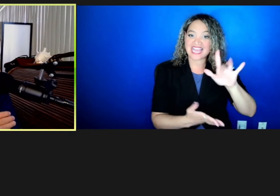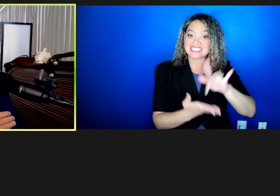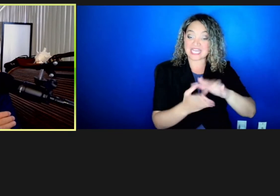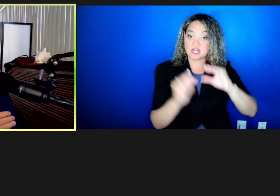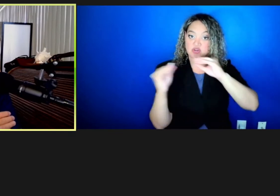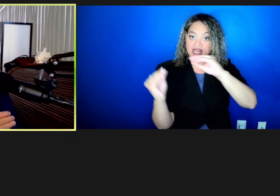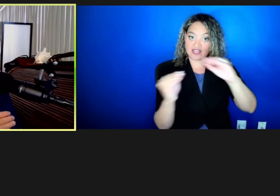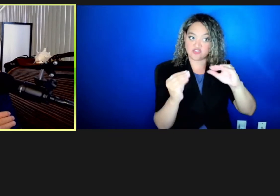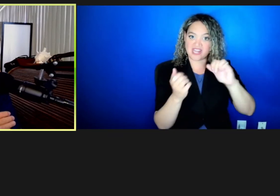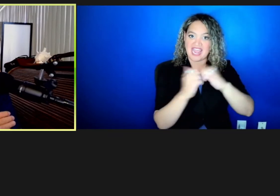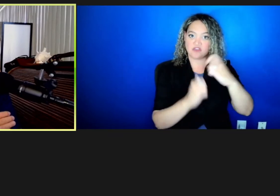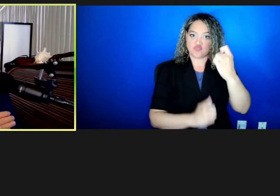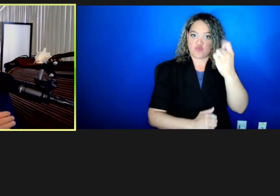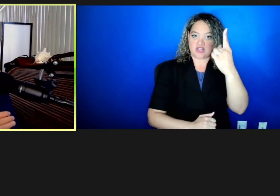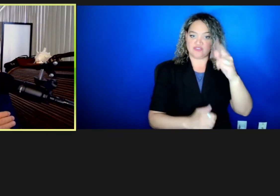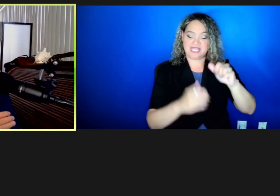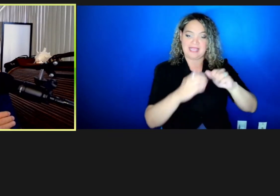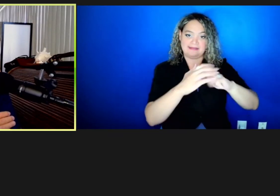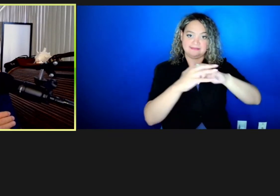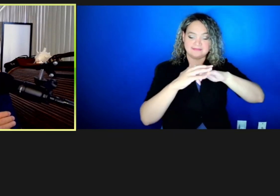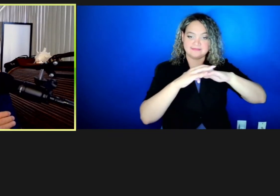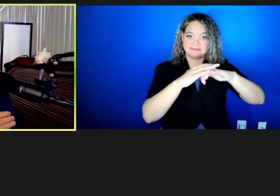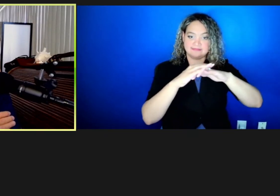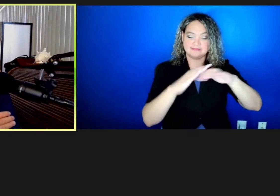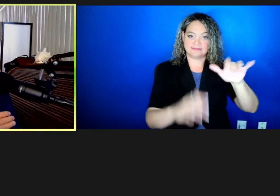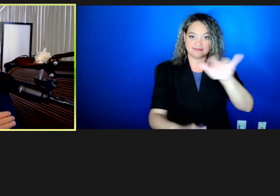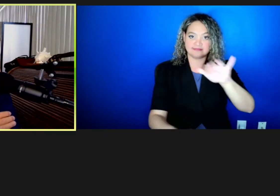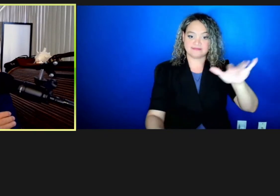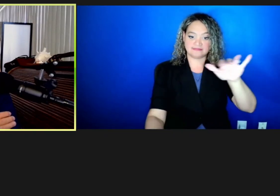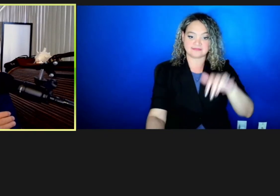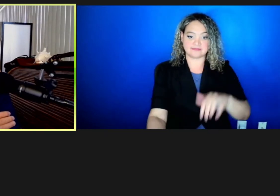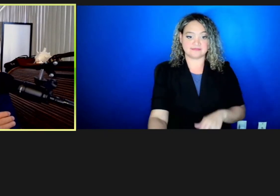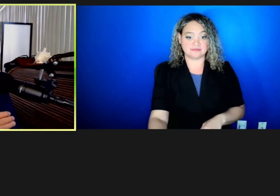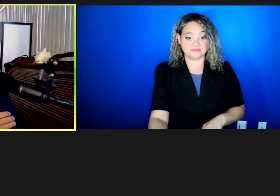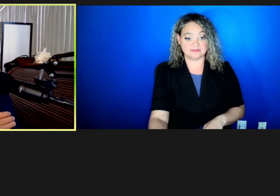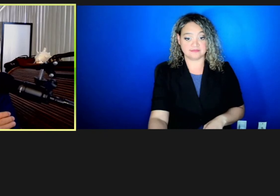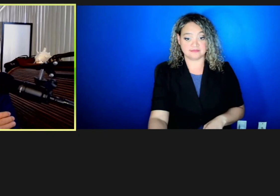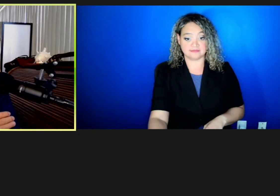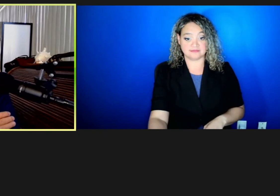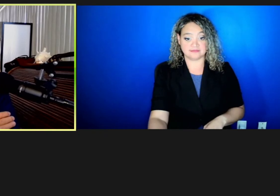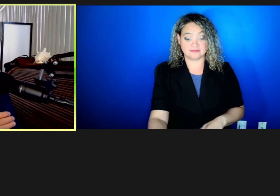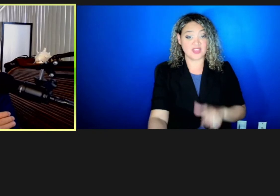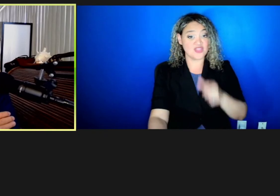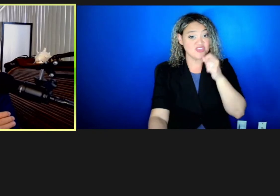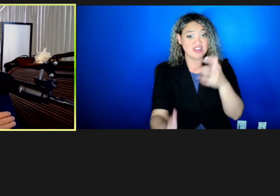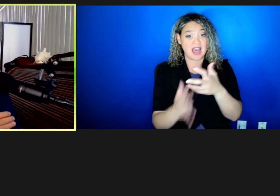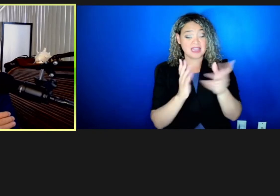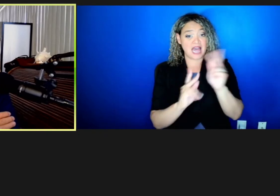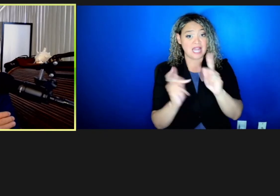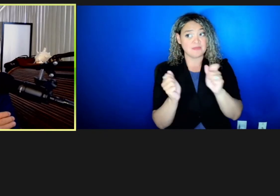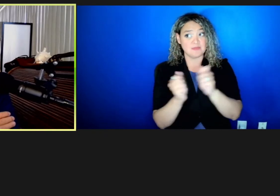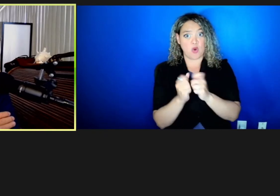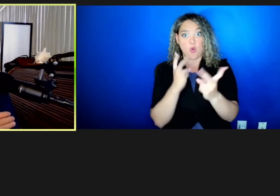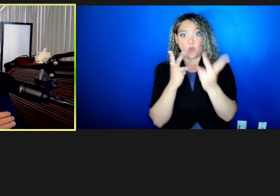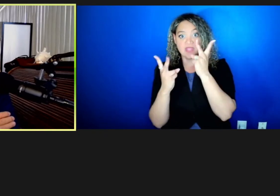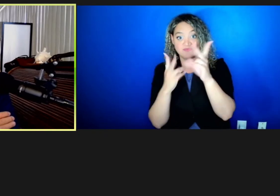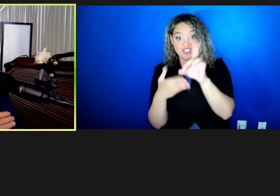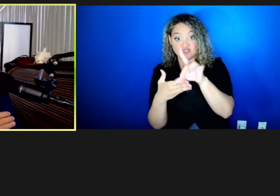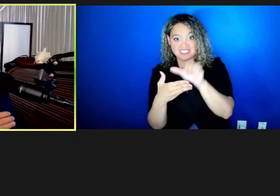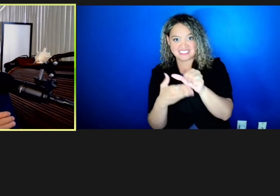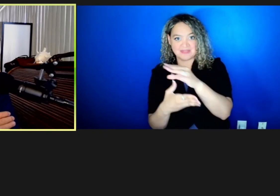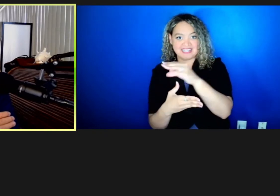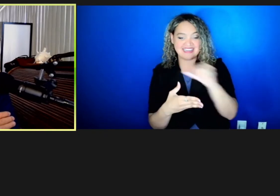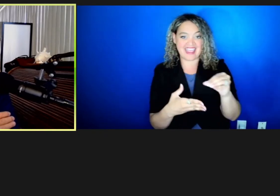read Jean's fingerspelling. There are not many people with visual disabilities who know any sign